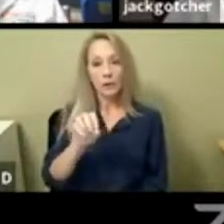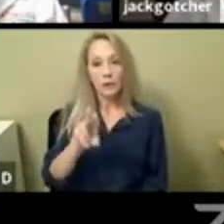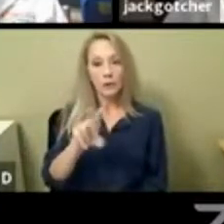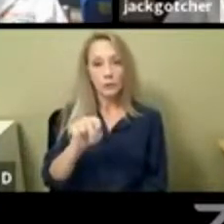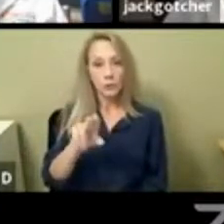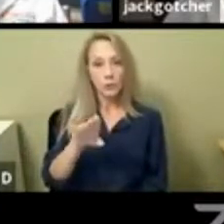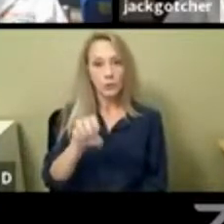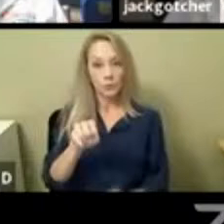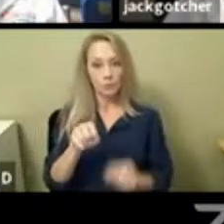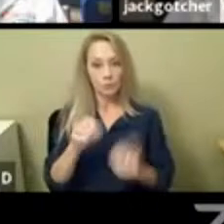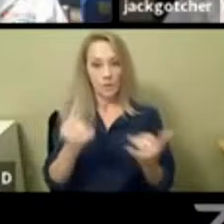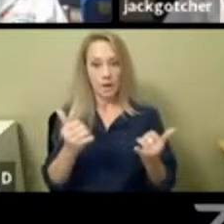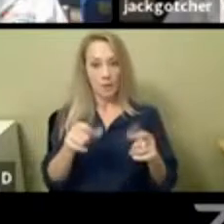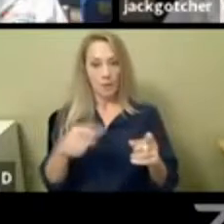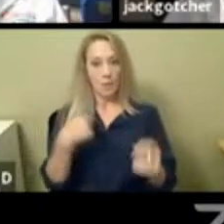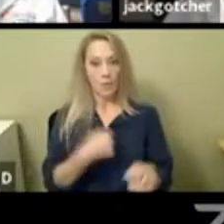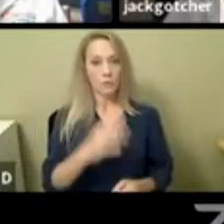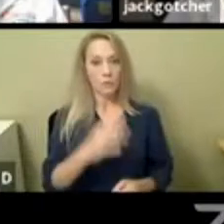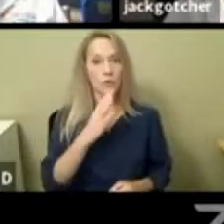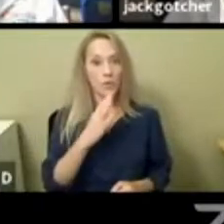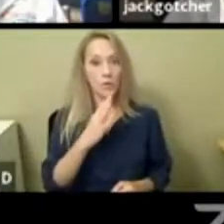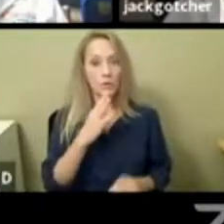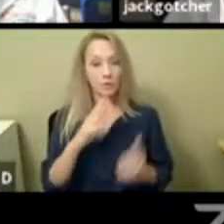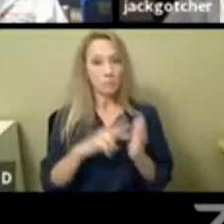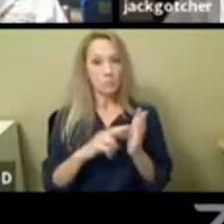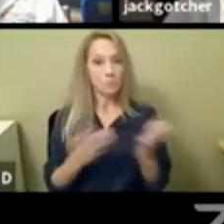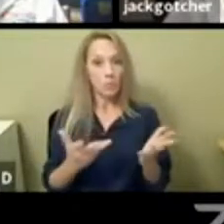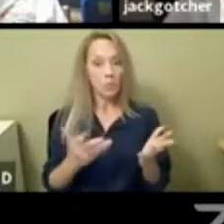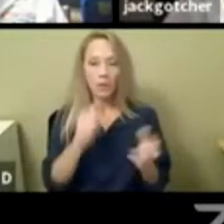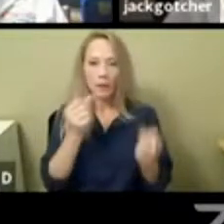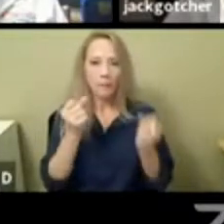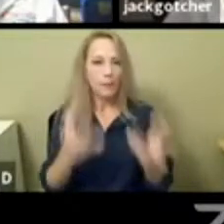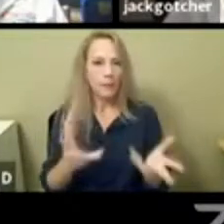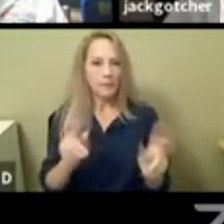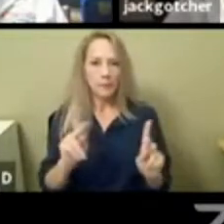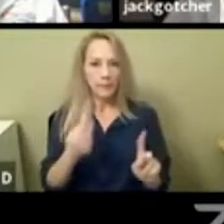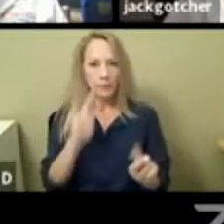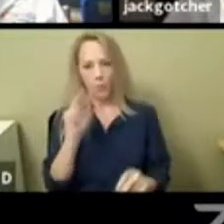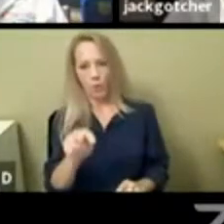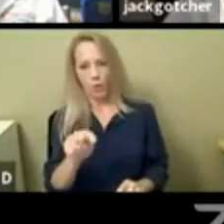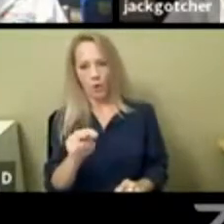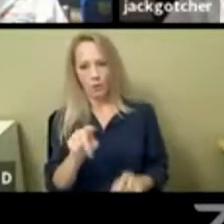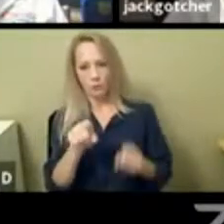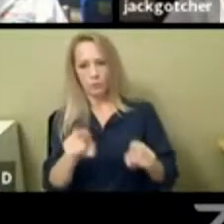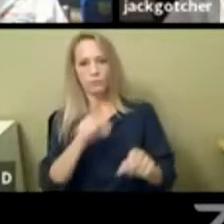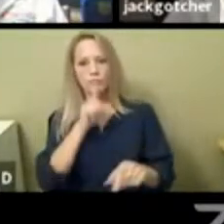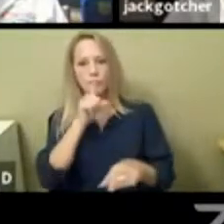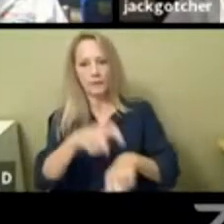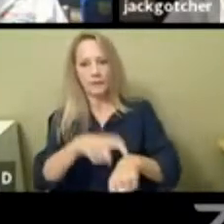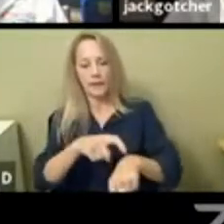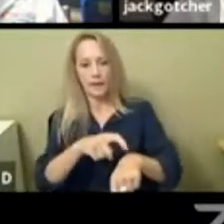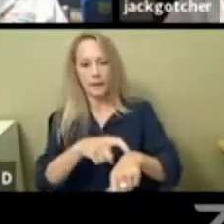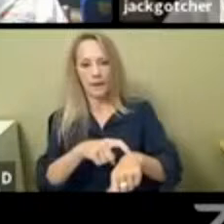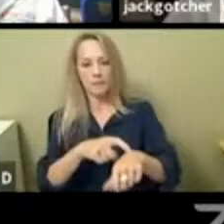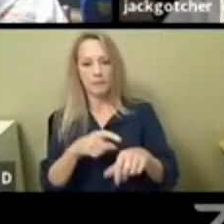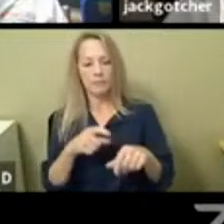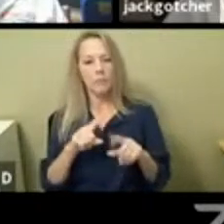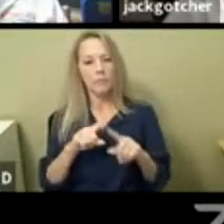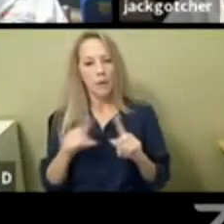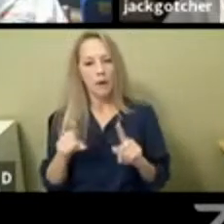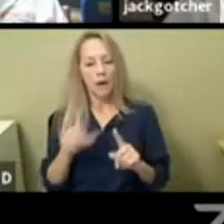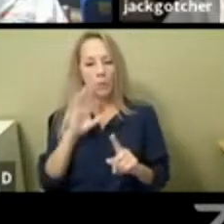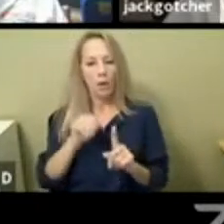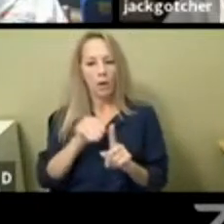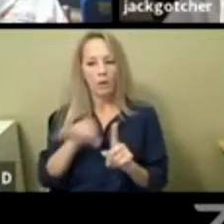actually talking. So not many people are watching this real time, but they're going to be getting it asynchronously. They're going to get it through social media,